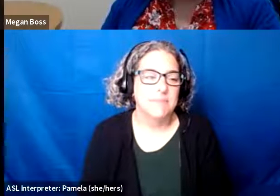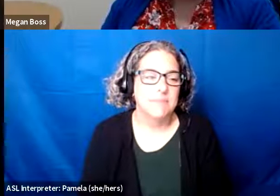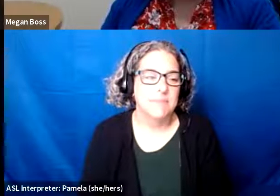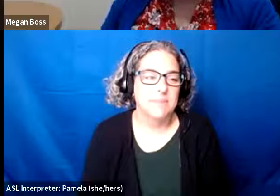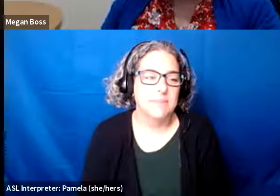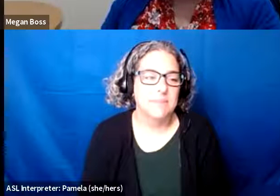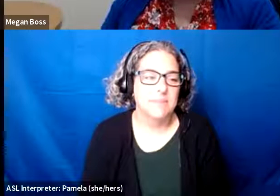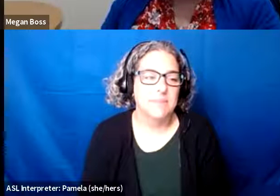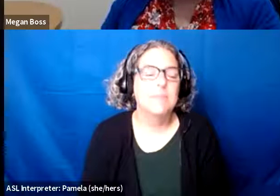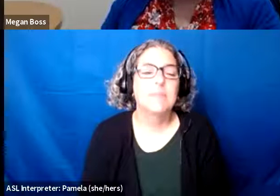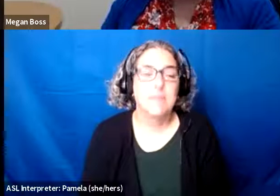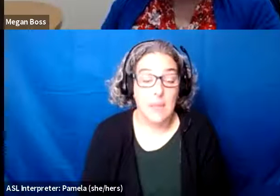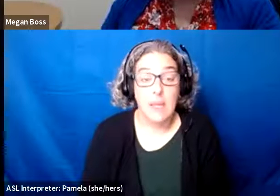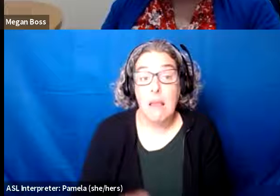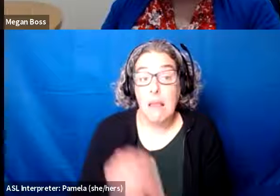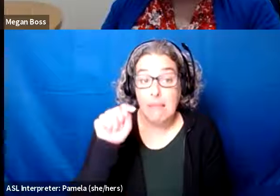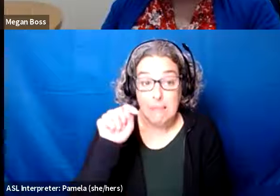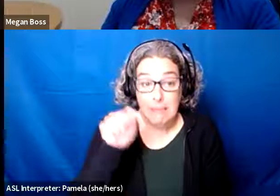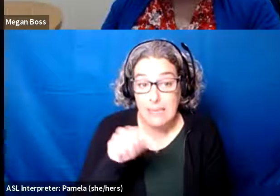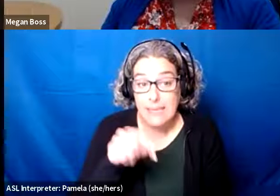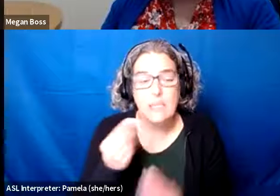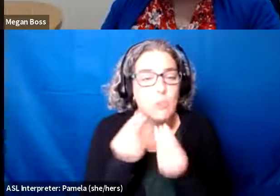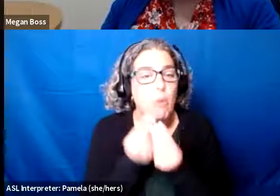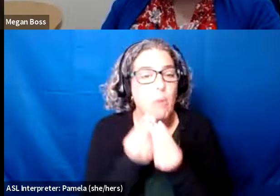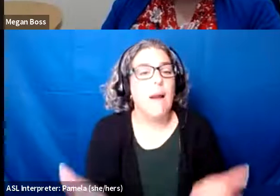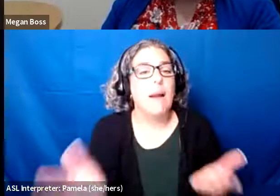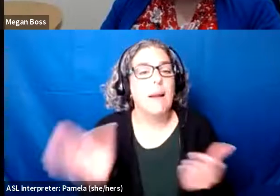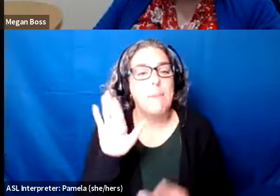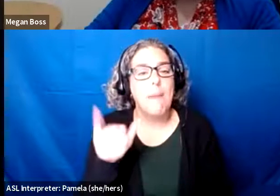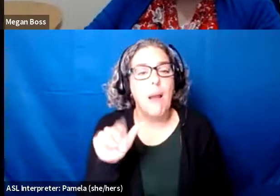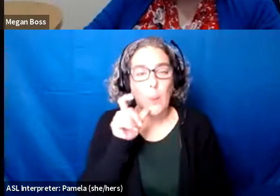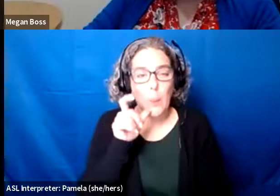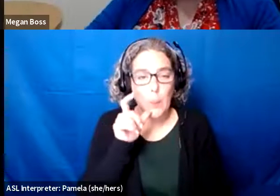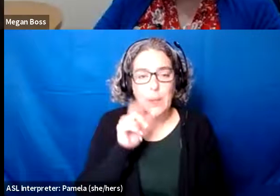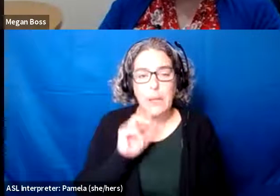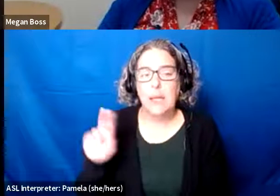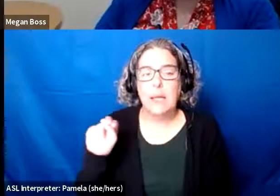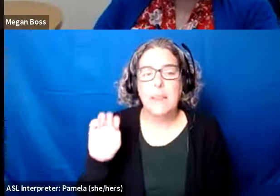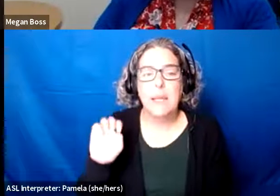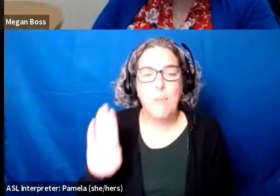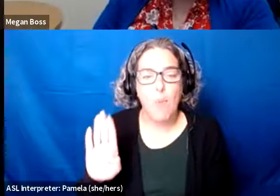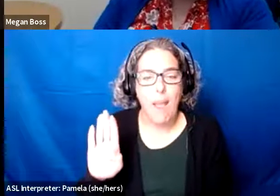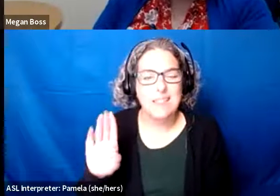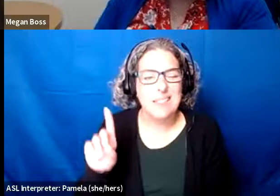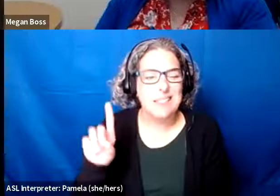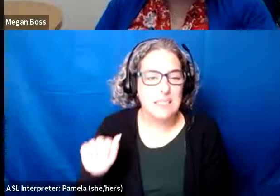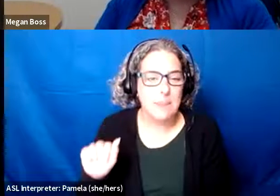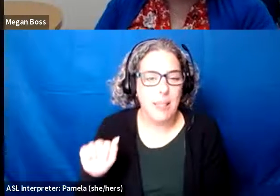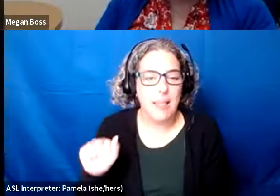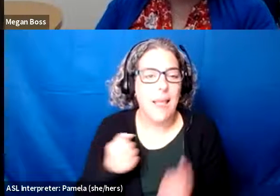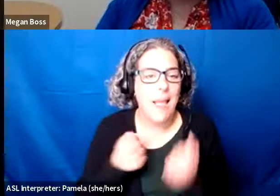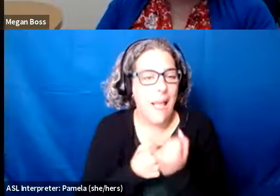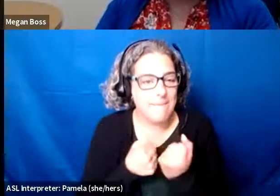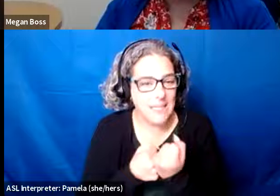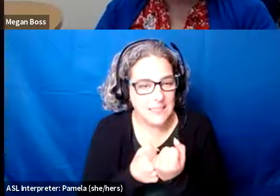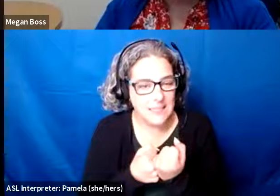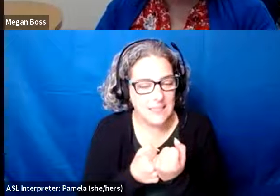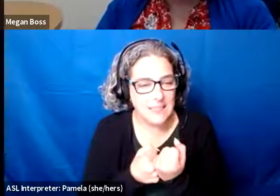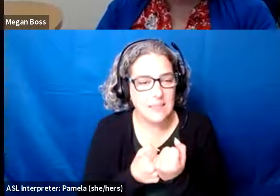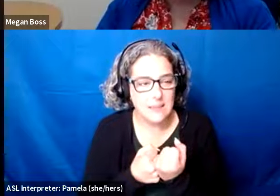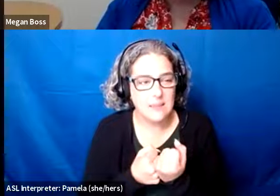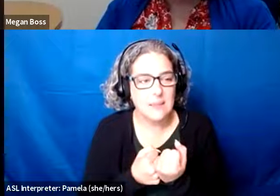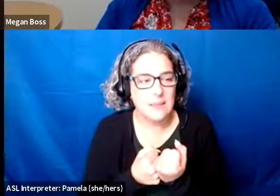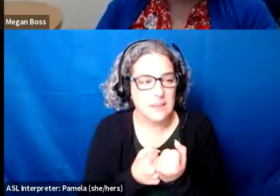this is being brought to you by the Nebraska Disability Advocate,